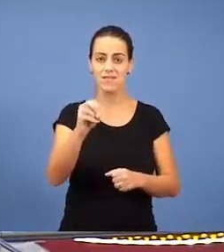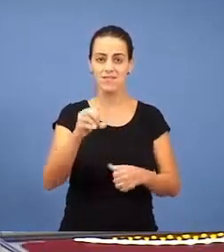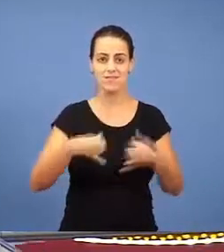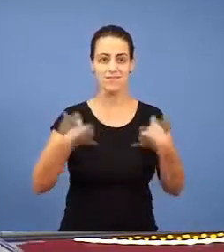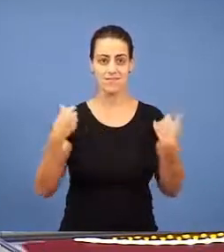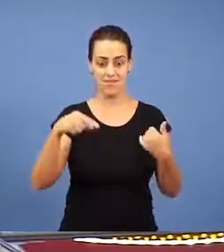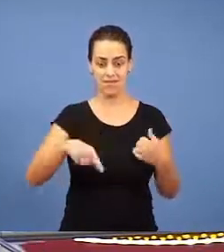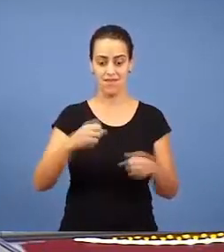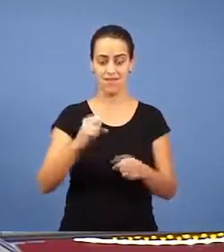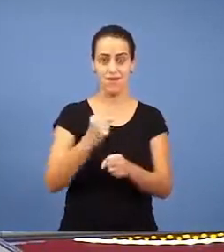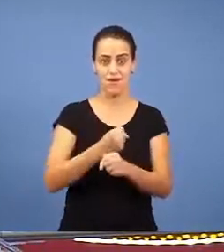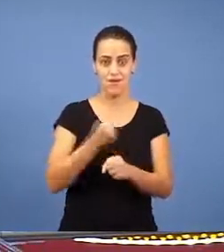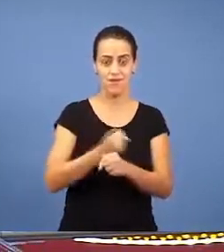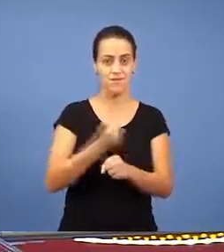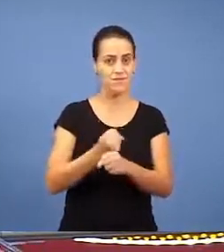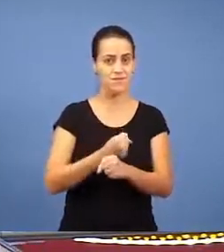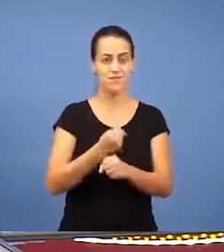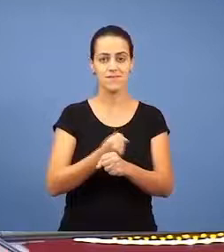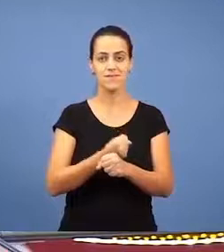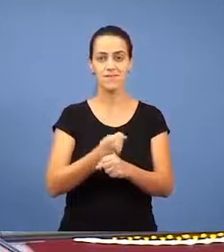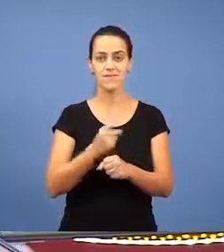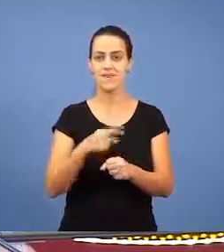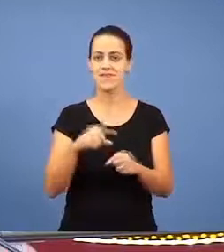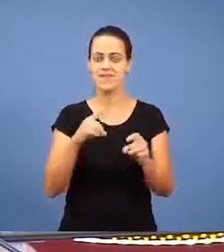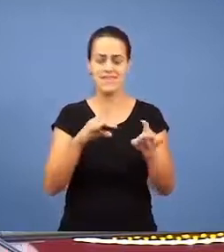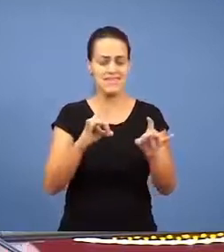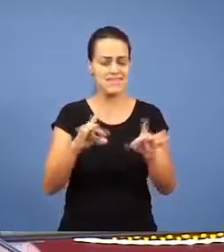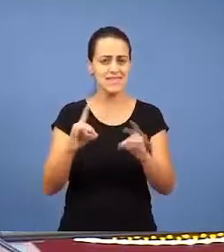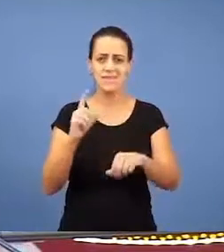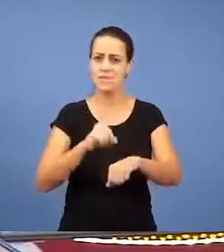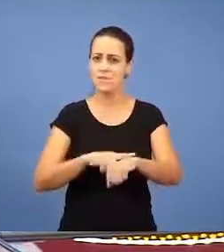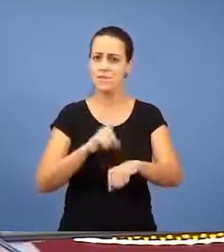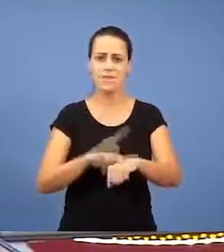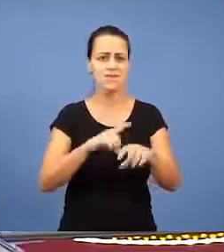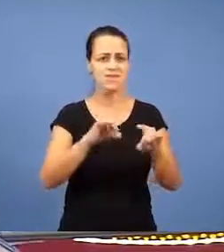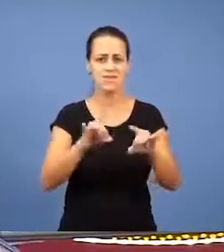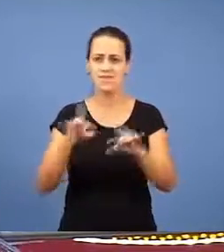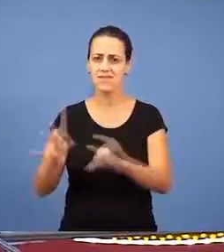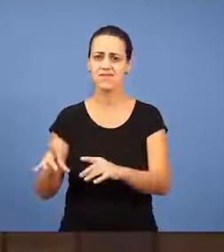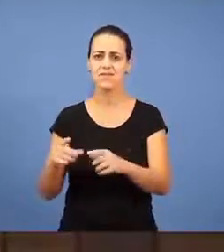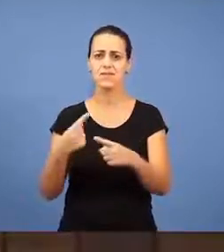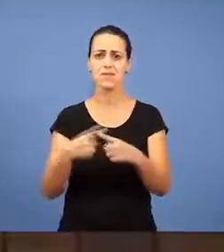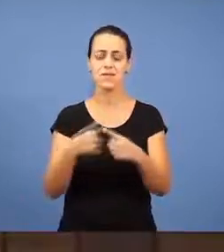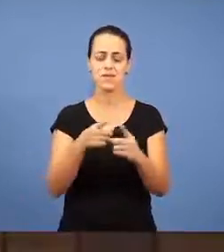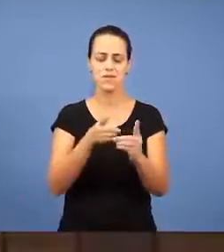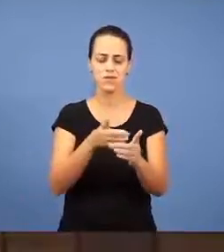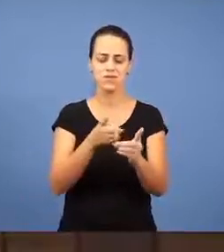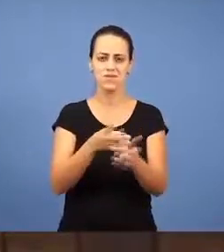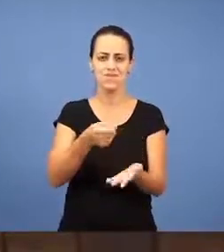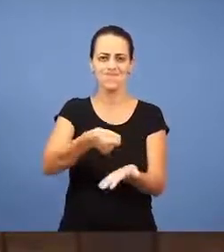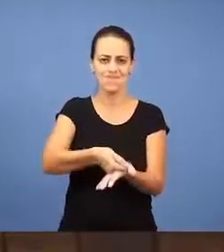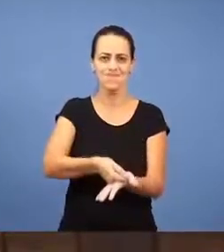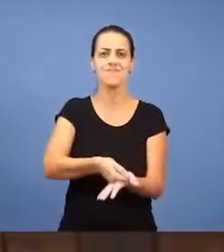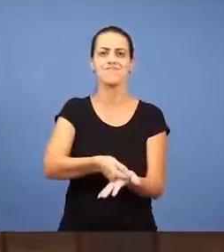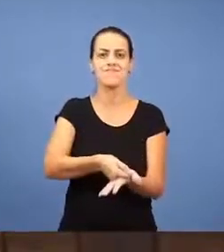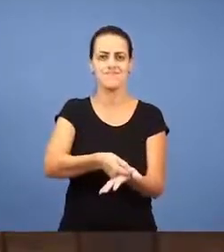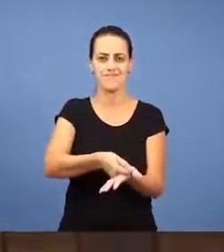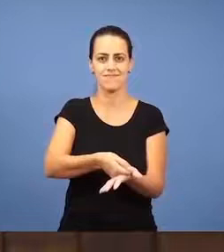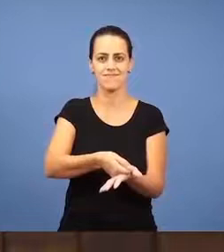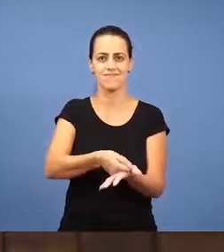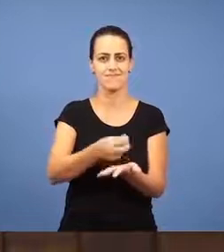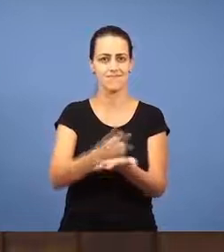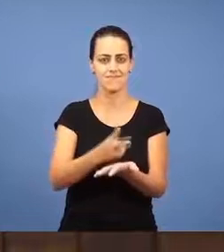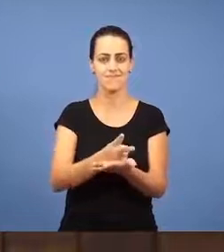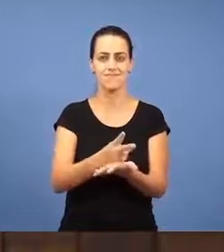lived. They were pinpointed by special moments. The doctrine was